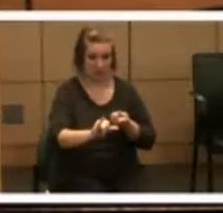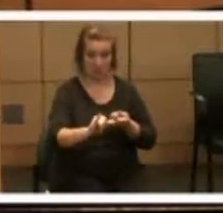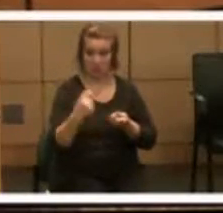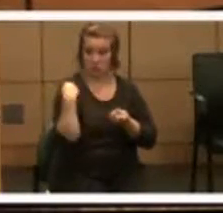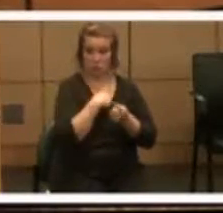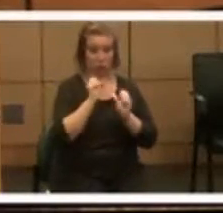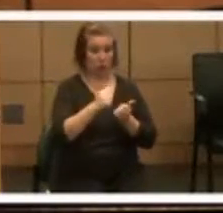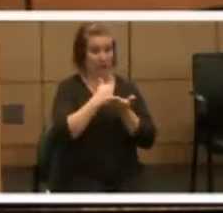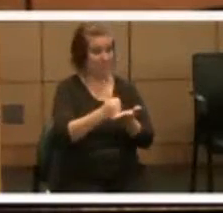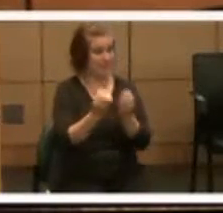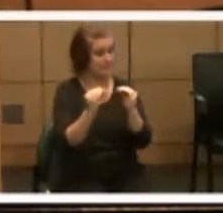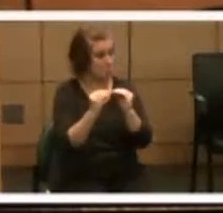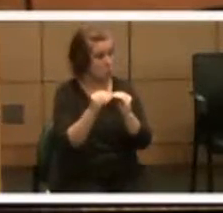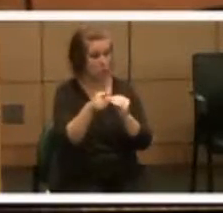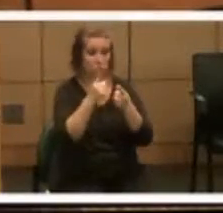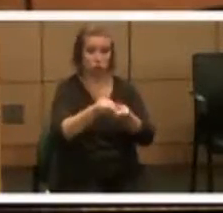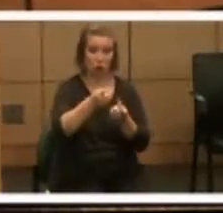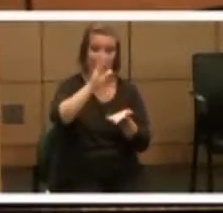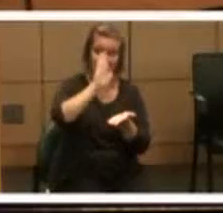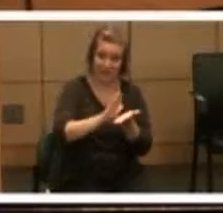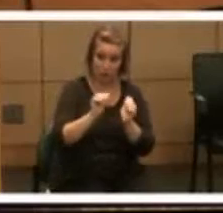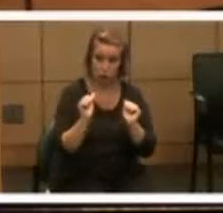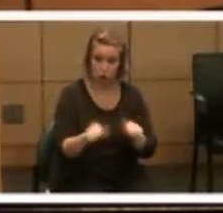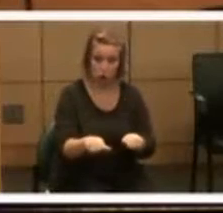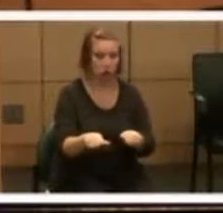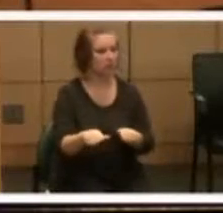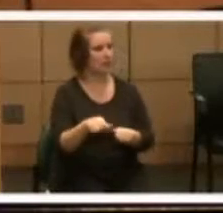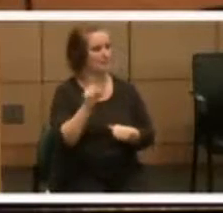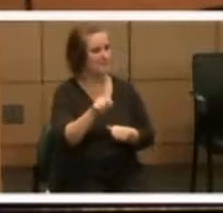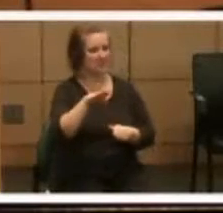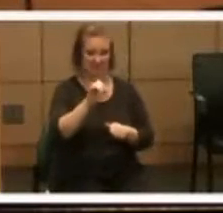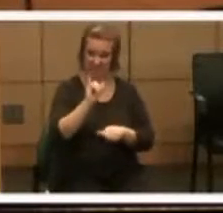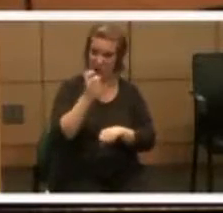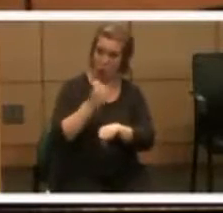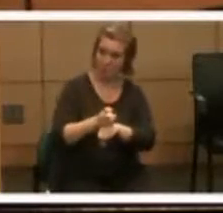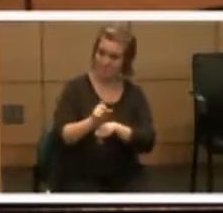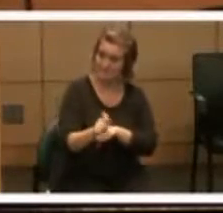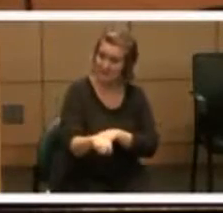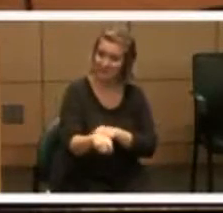be helping them not to struggle so much? Does it need to be this hard?